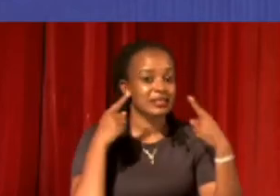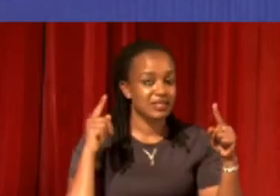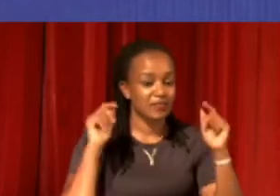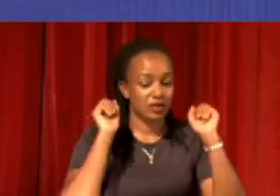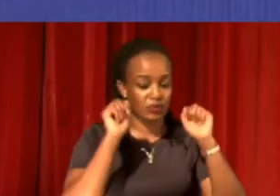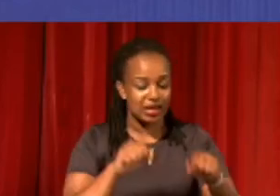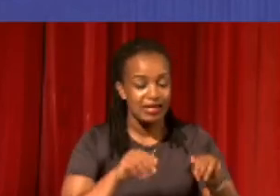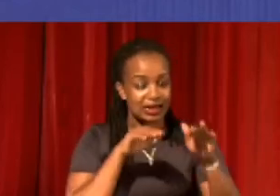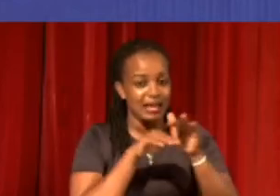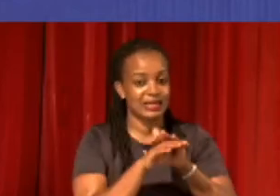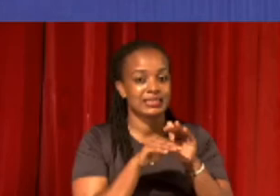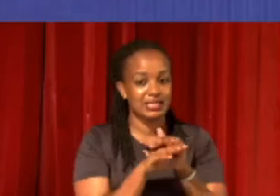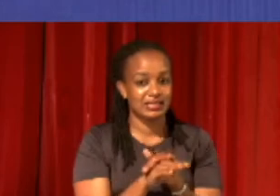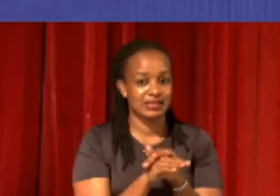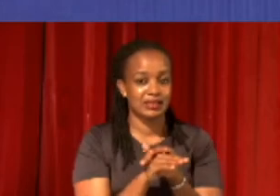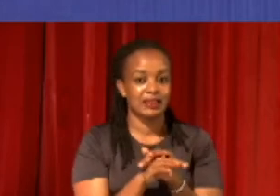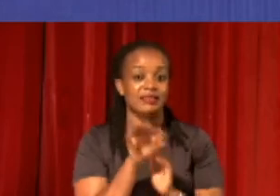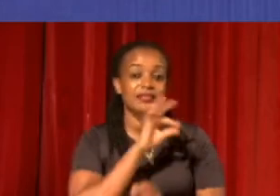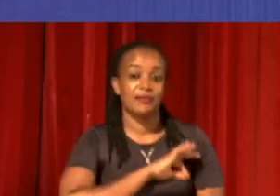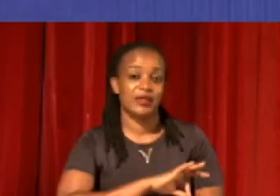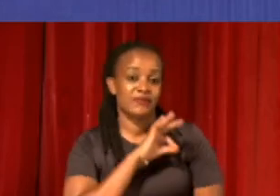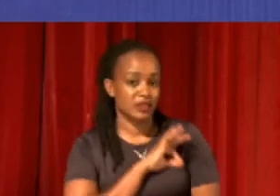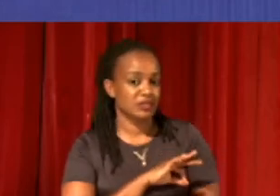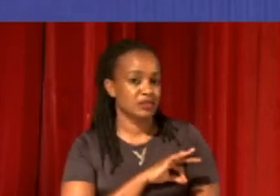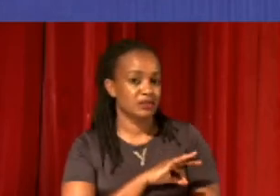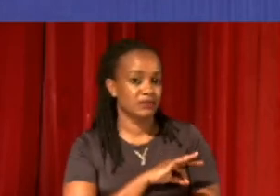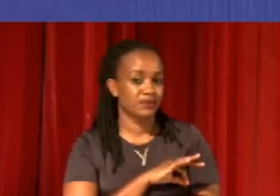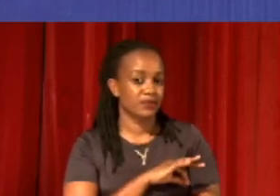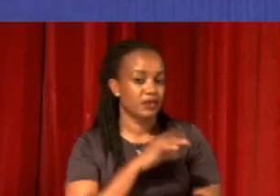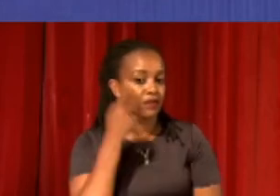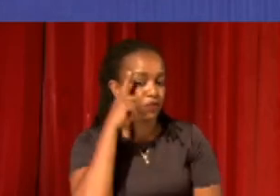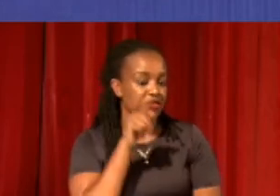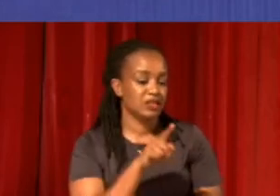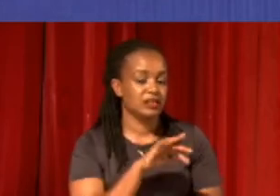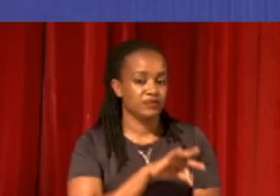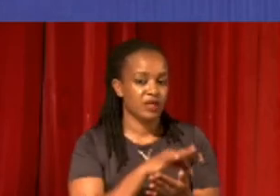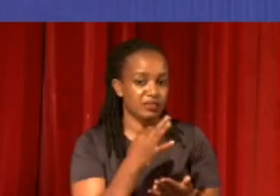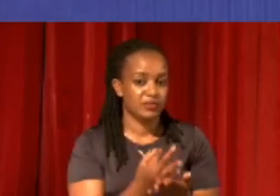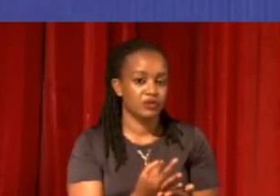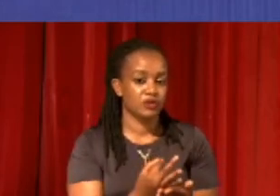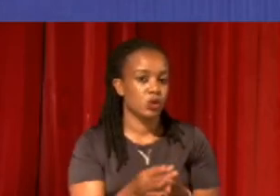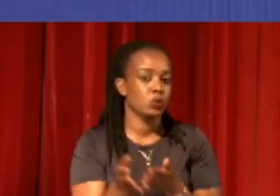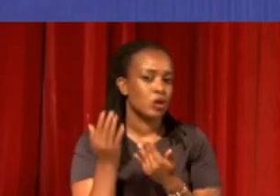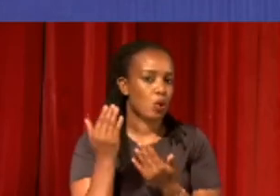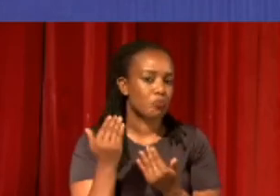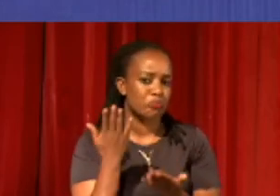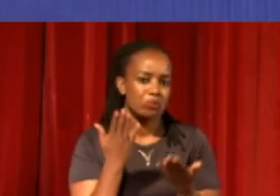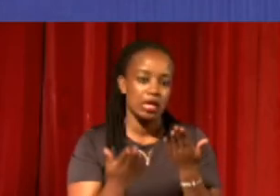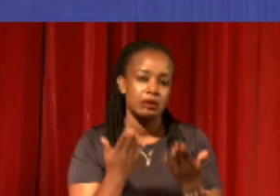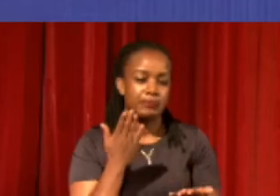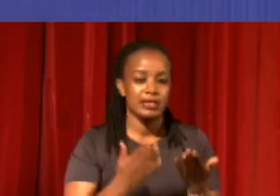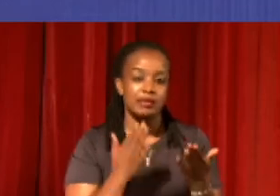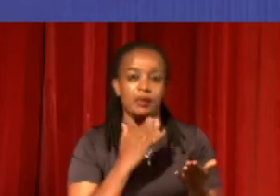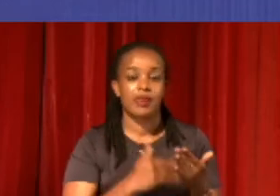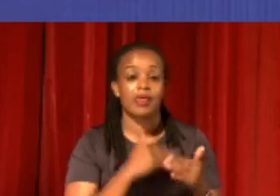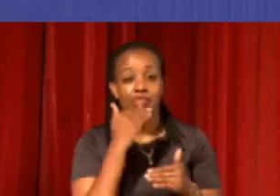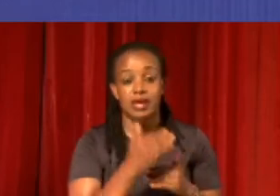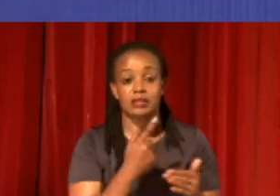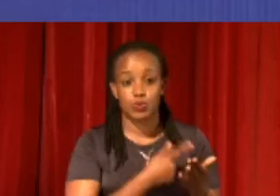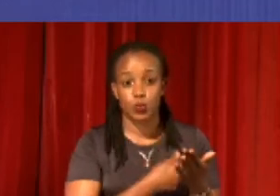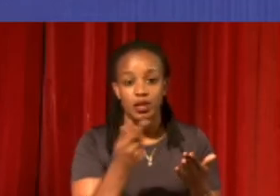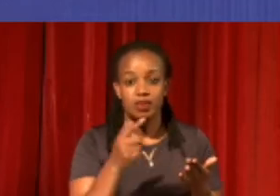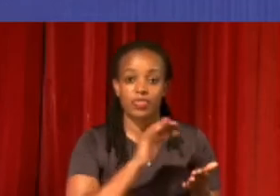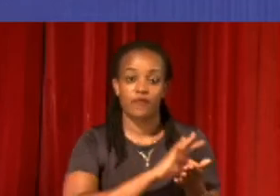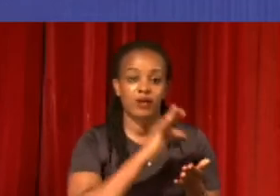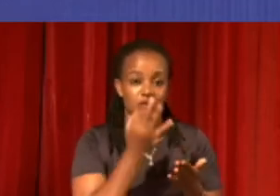access the benefits of the fund. All right. So we do hope that sometime next week the funds would have reached the